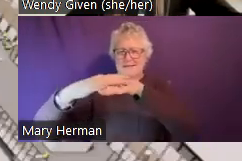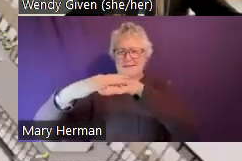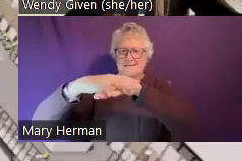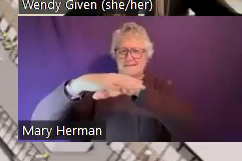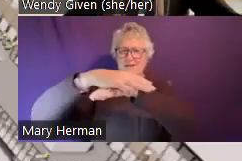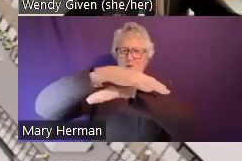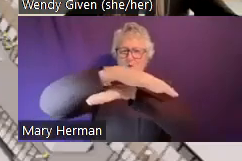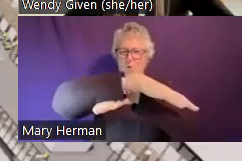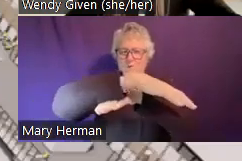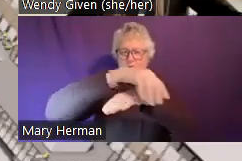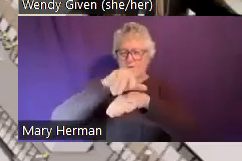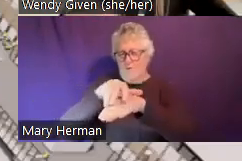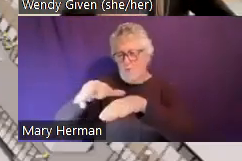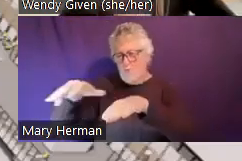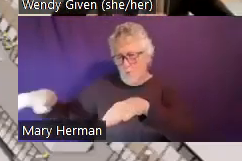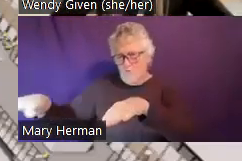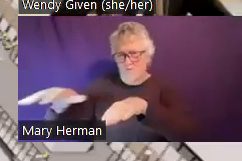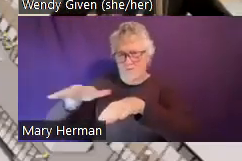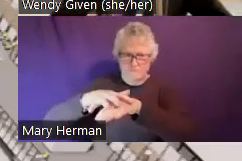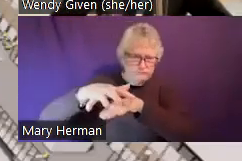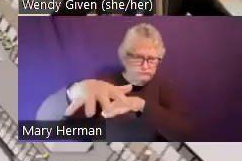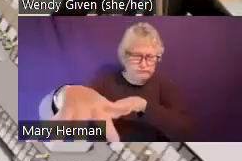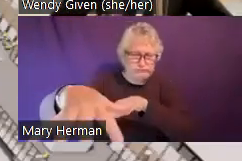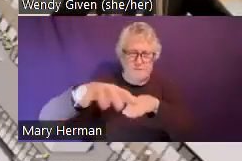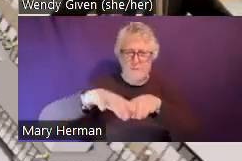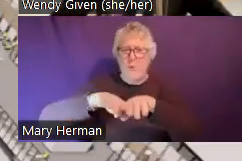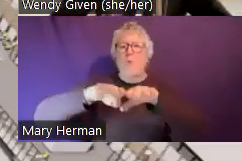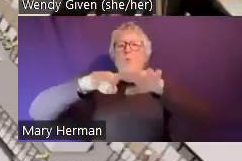this whole area.